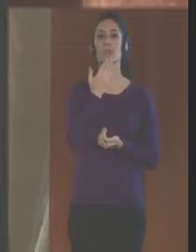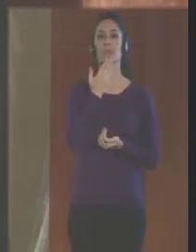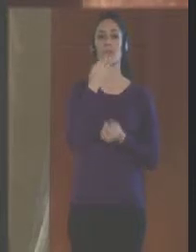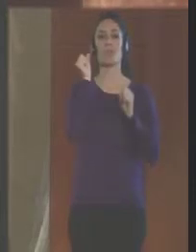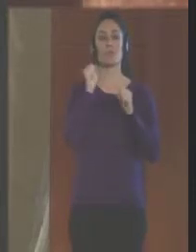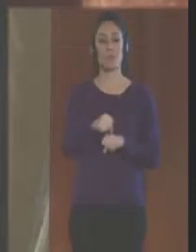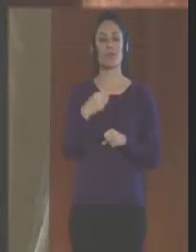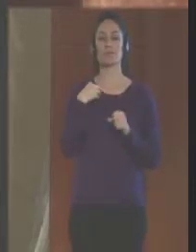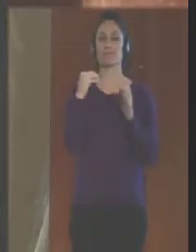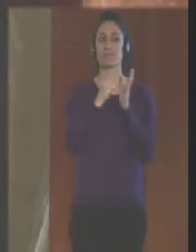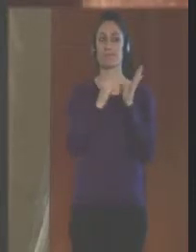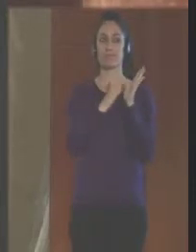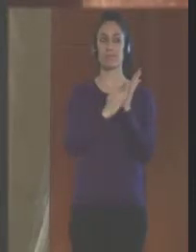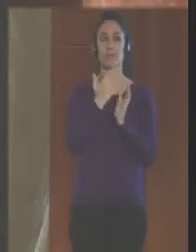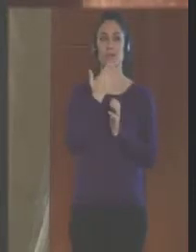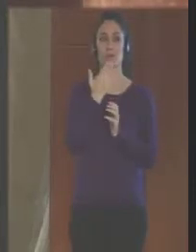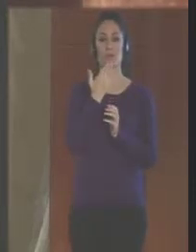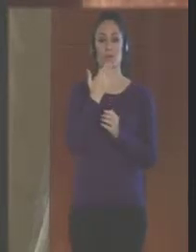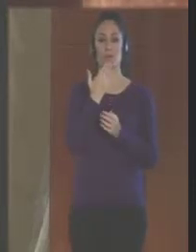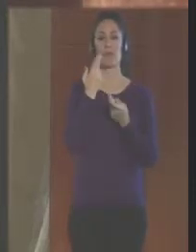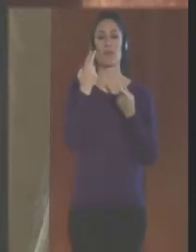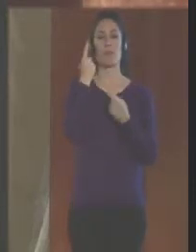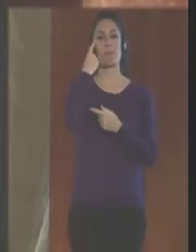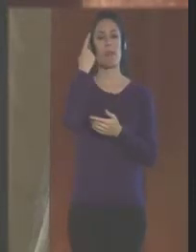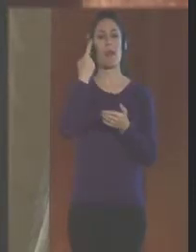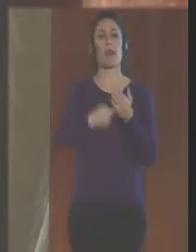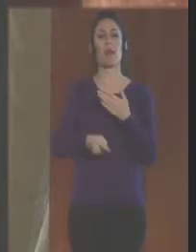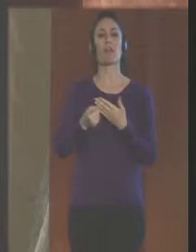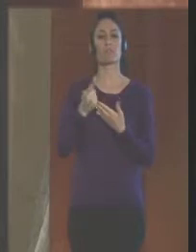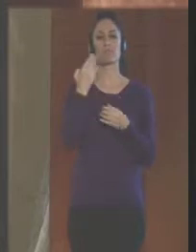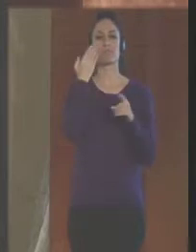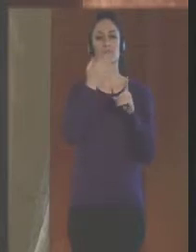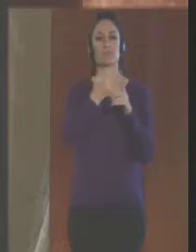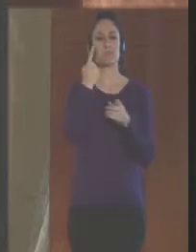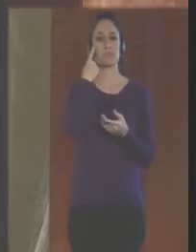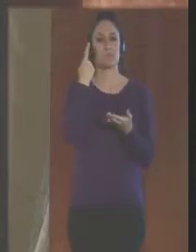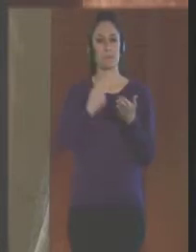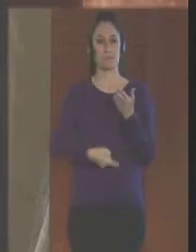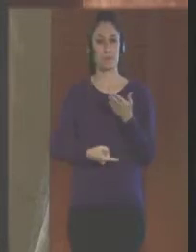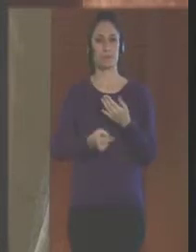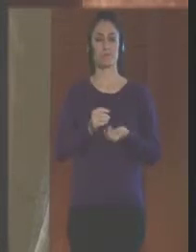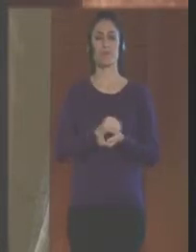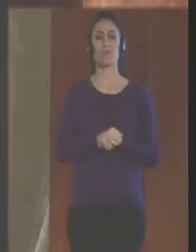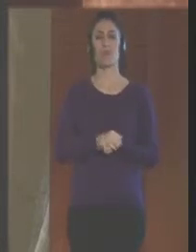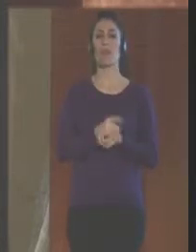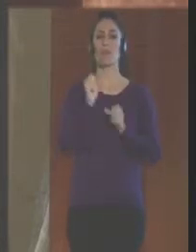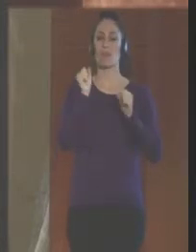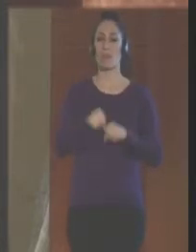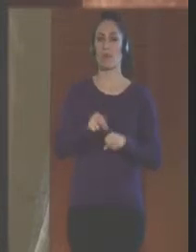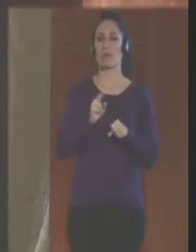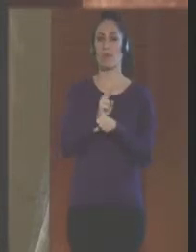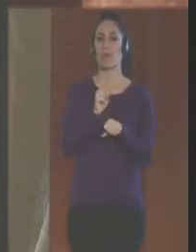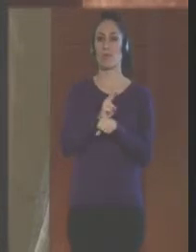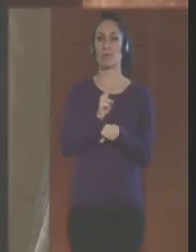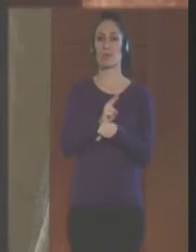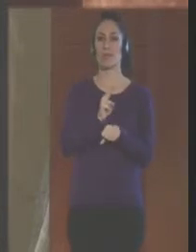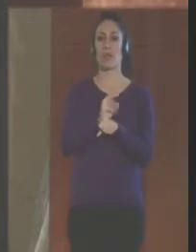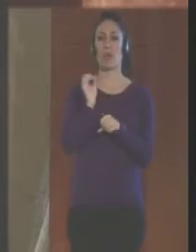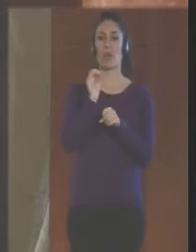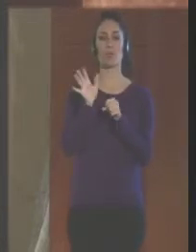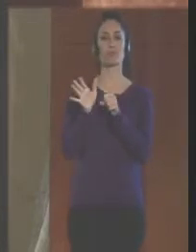established and for what purposes the deposits in this particular fund should be used from the point of view